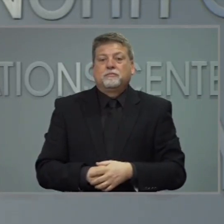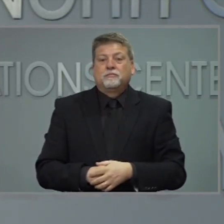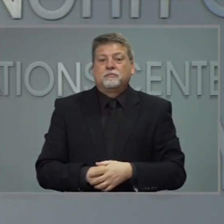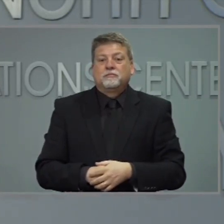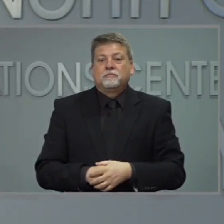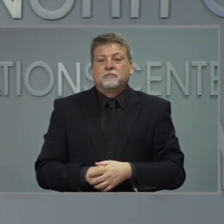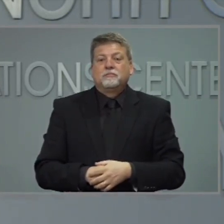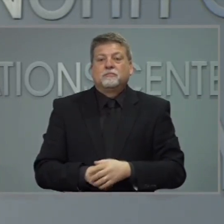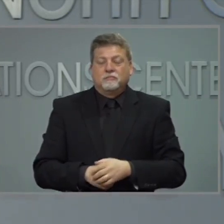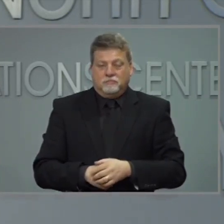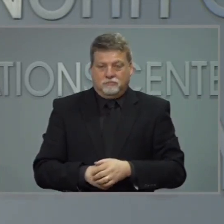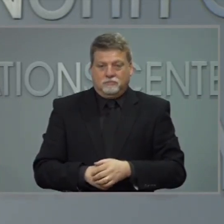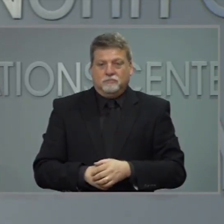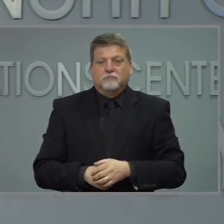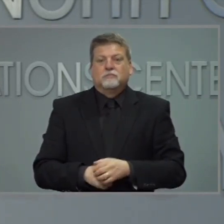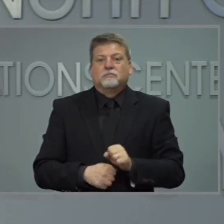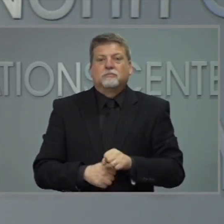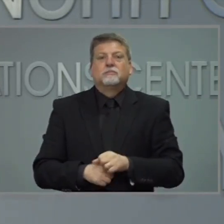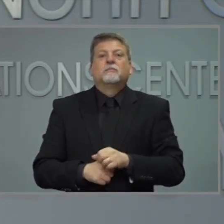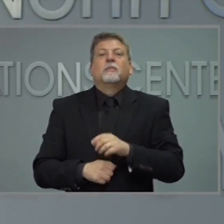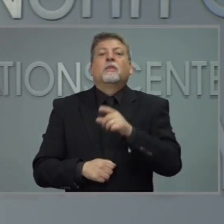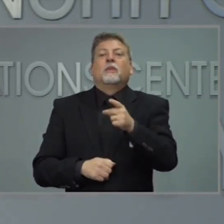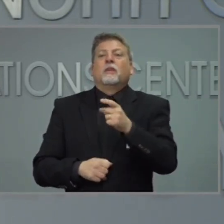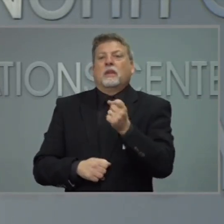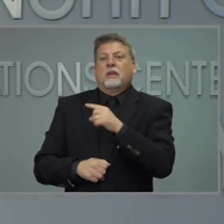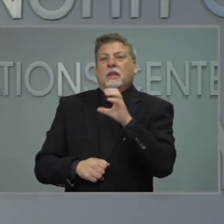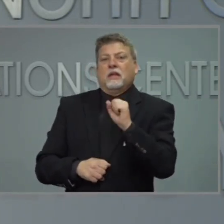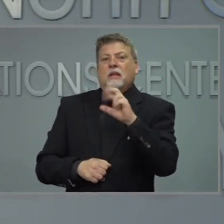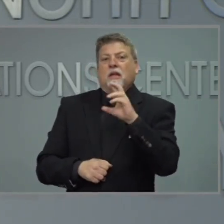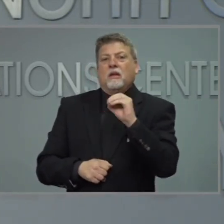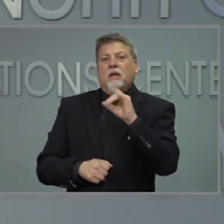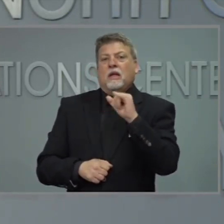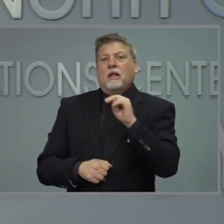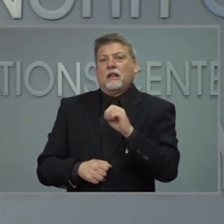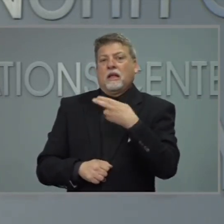Our first question is from Caroline Hicks with WBTV.